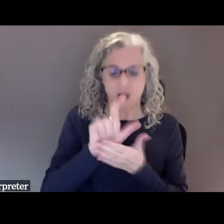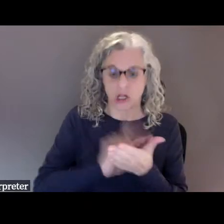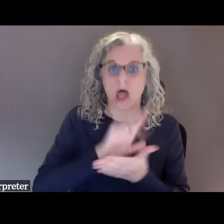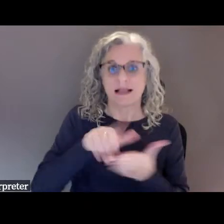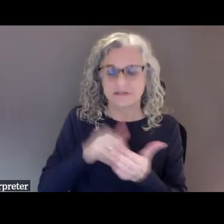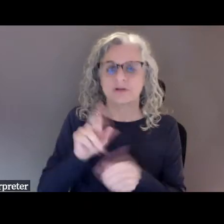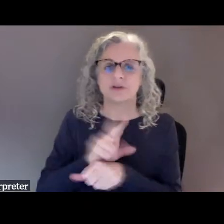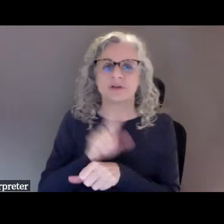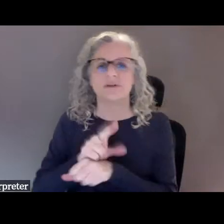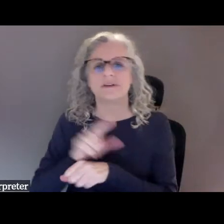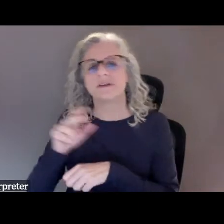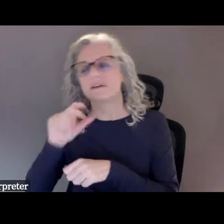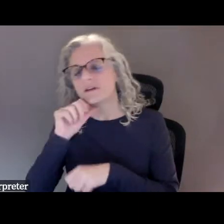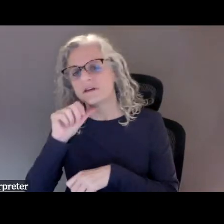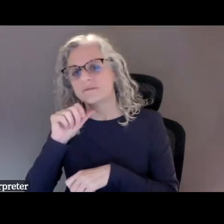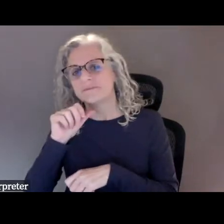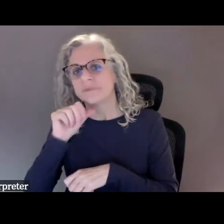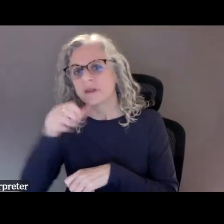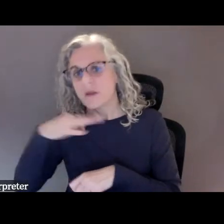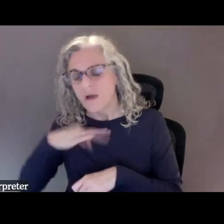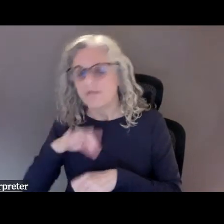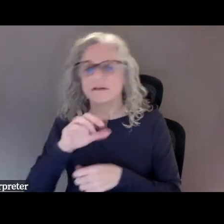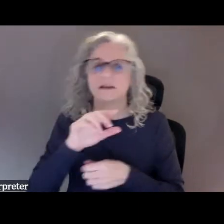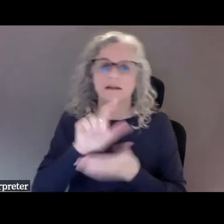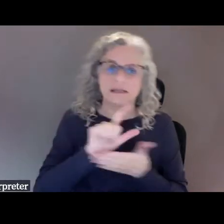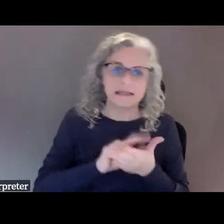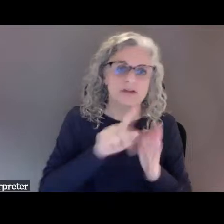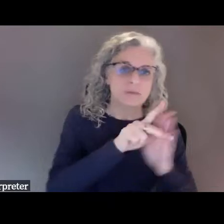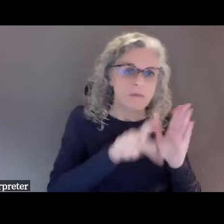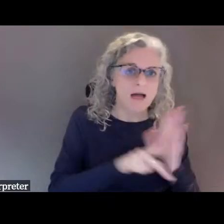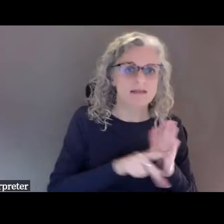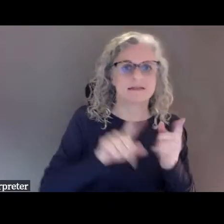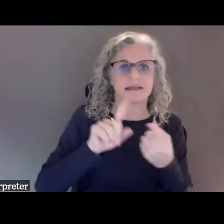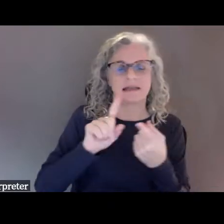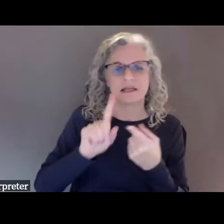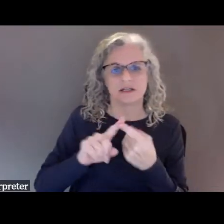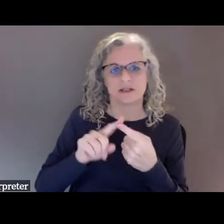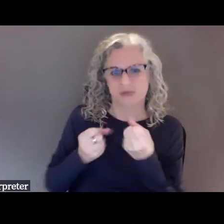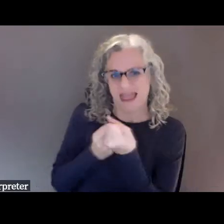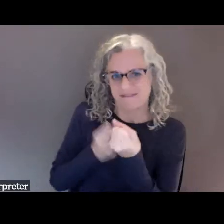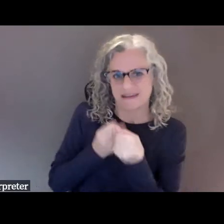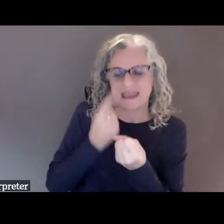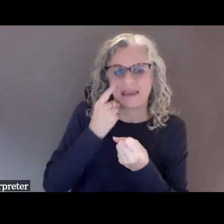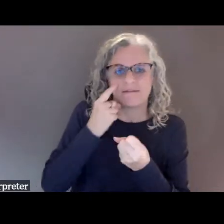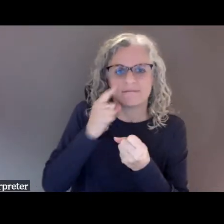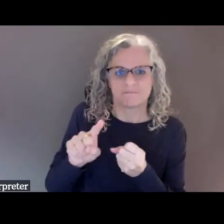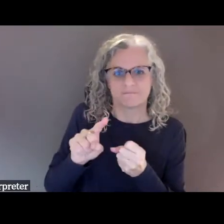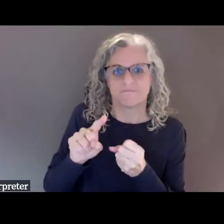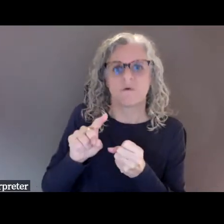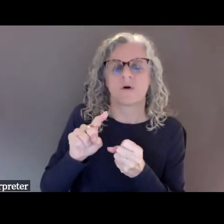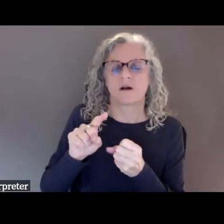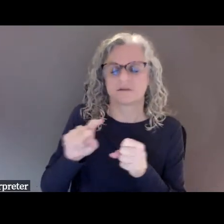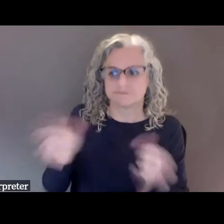advocacy to create accountability for illegal government investments that defund and displace communities in